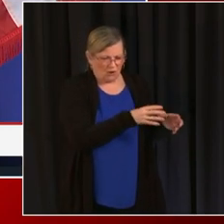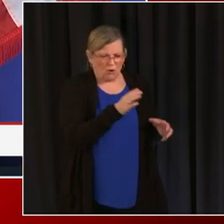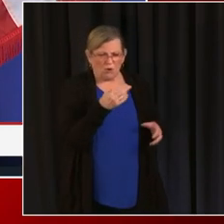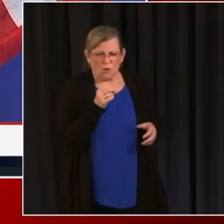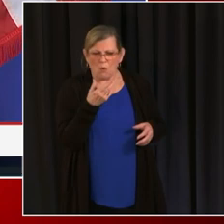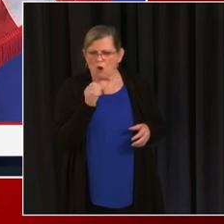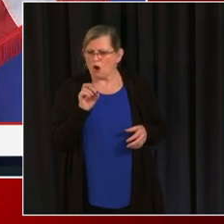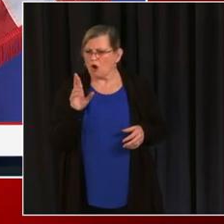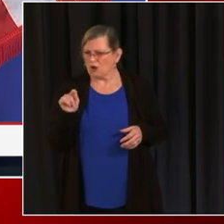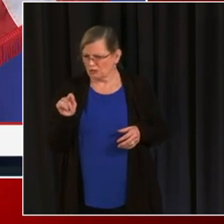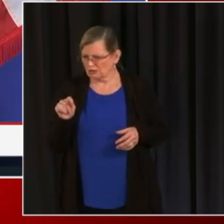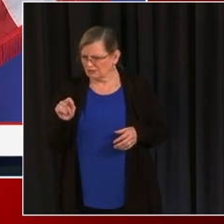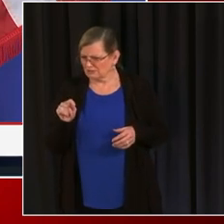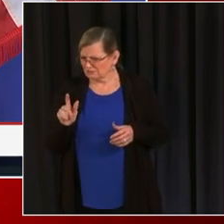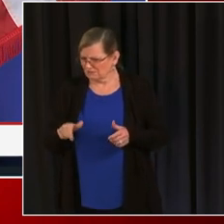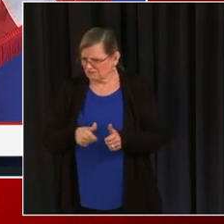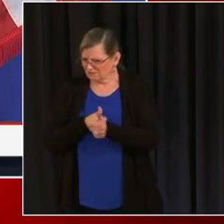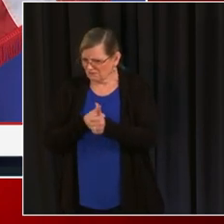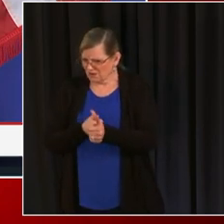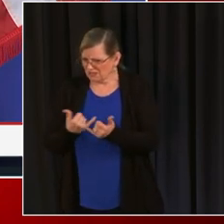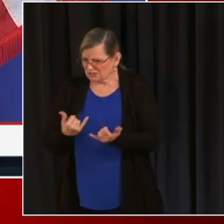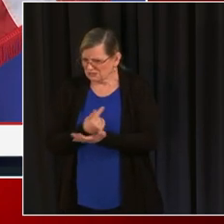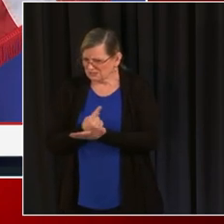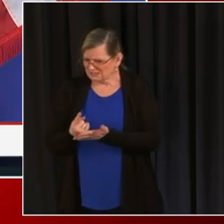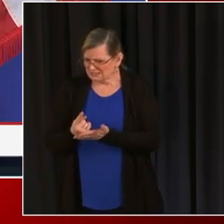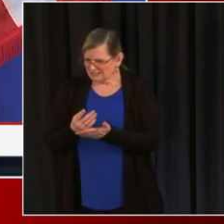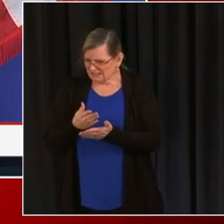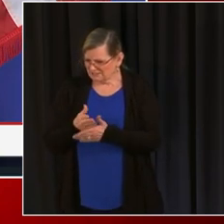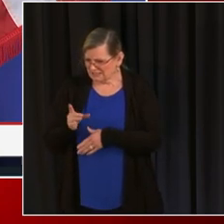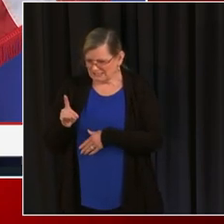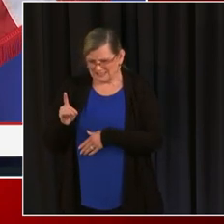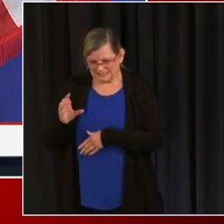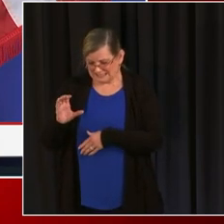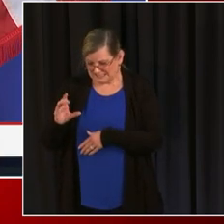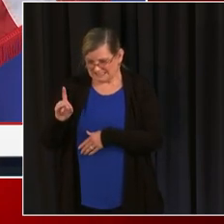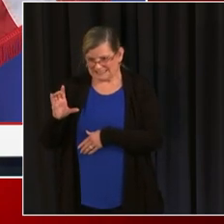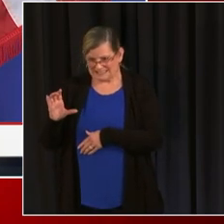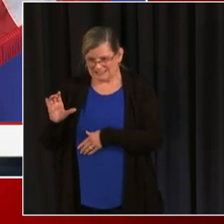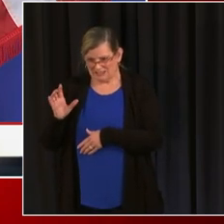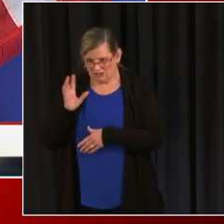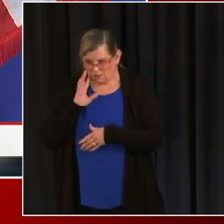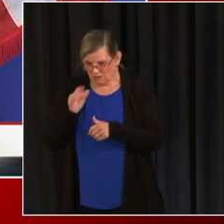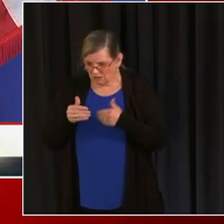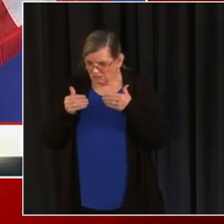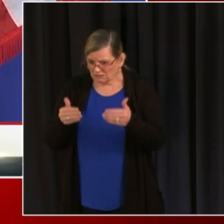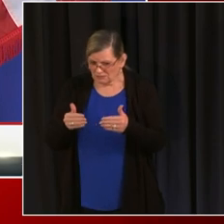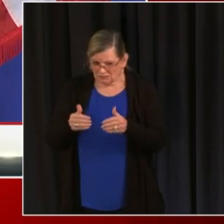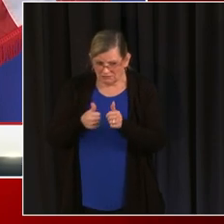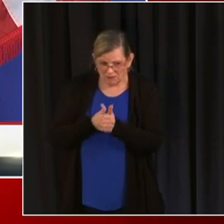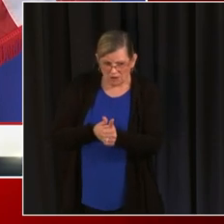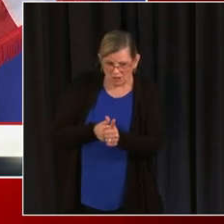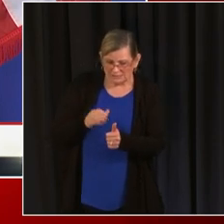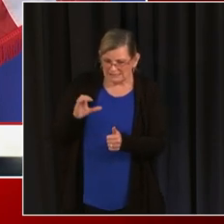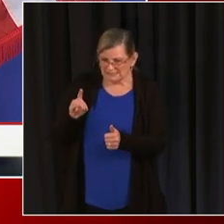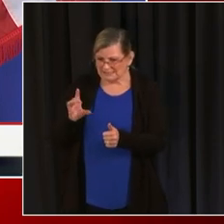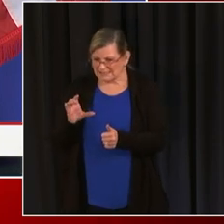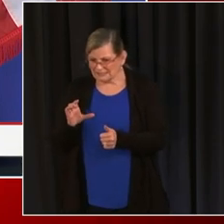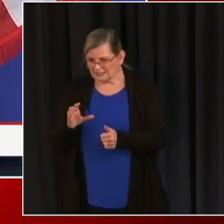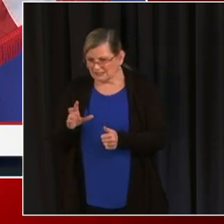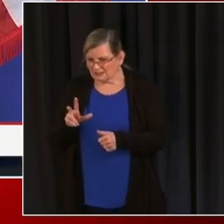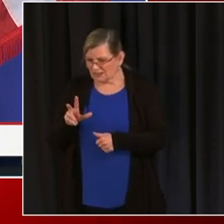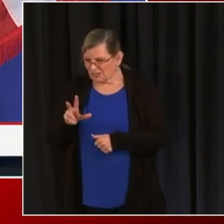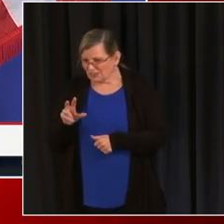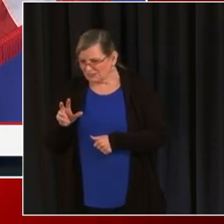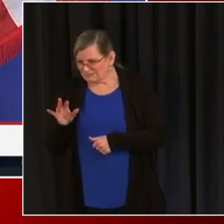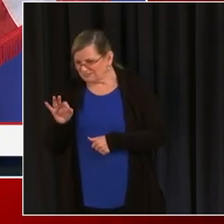expected this week following the CDC guideline. Has DC Health decided yet whether they're going to go with CDC and say 3 feet of